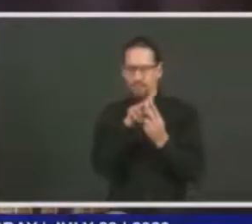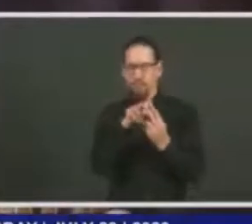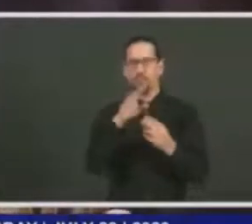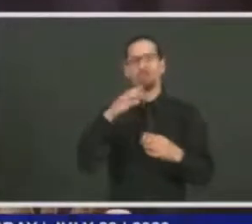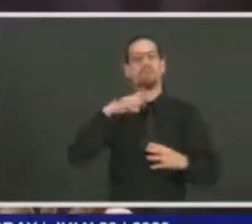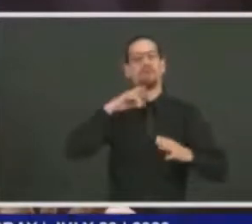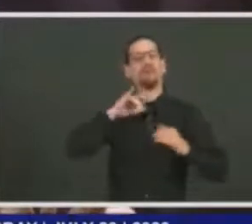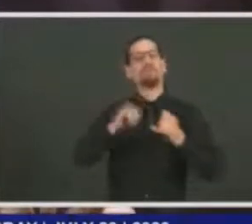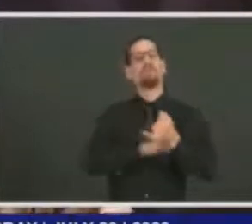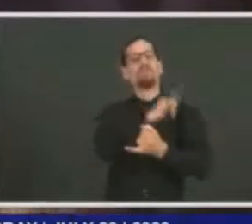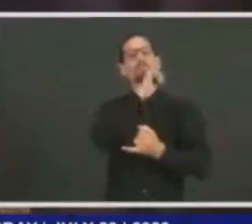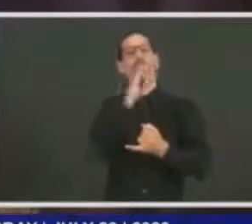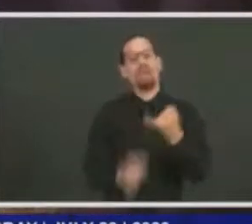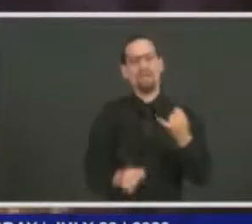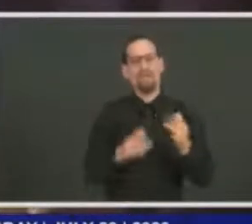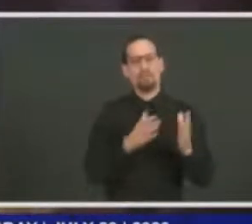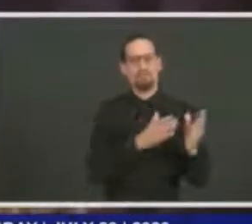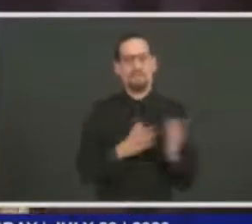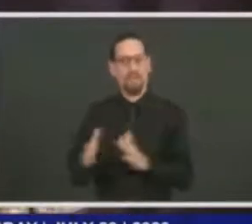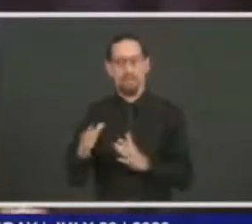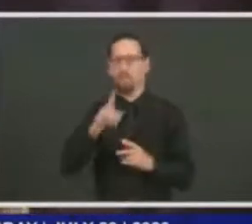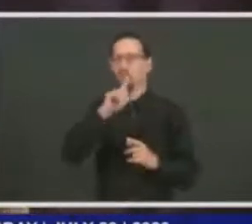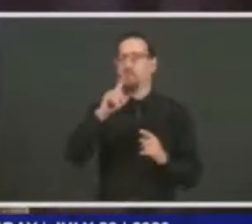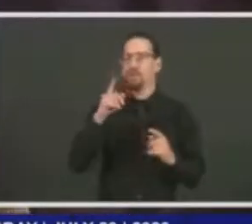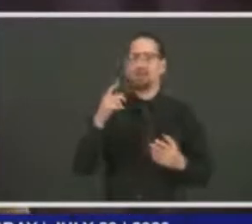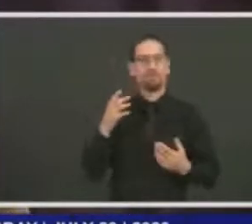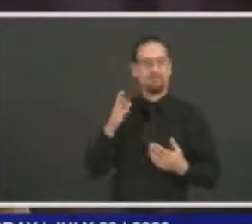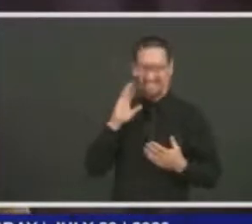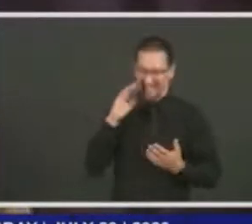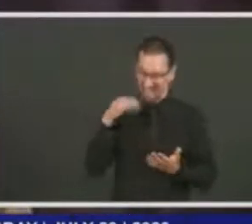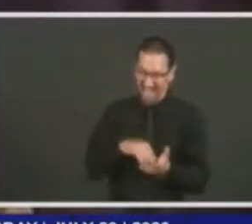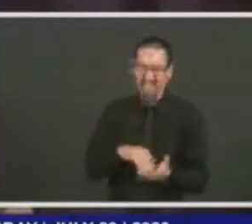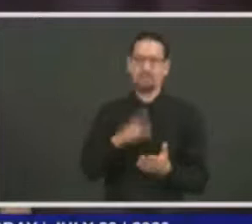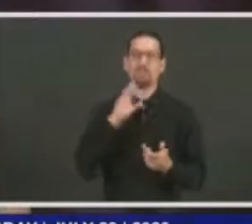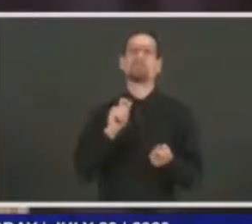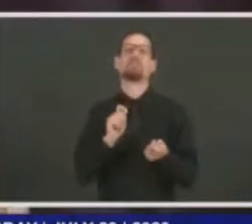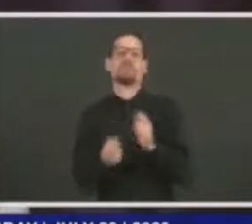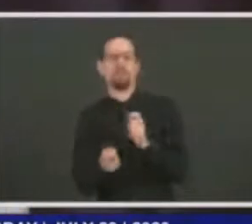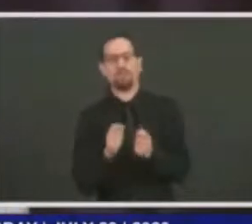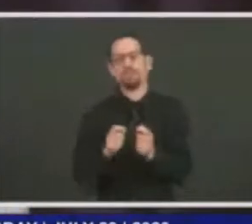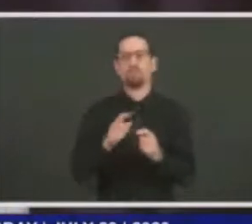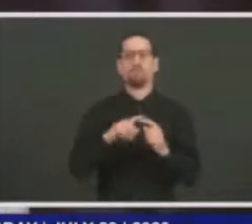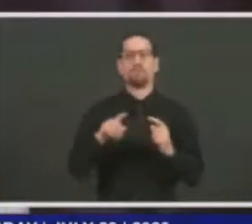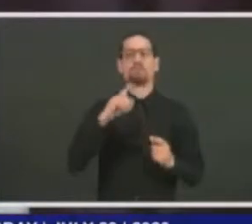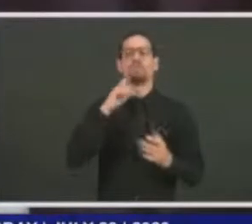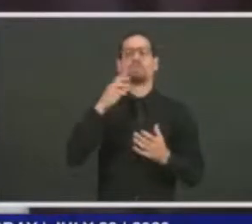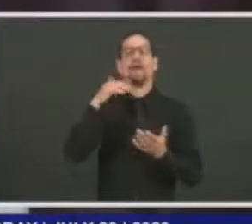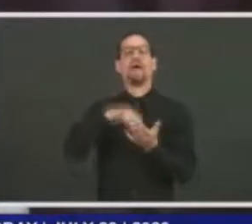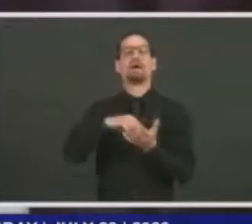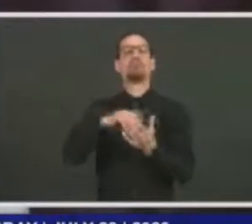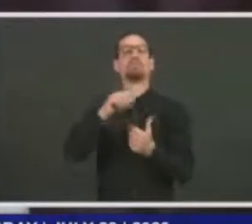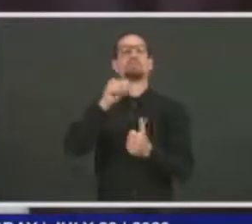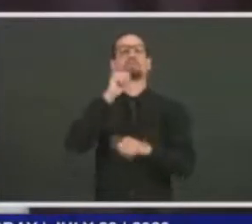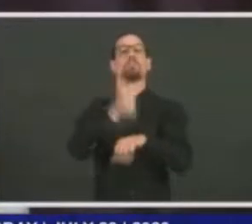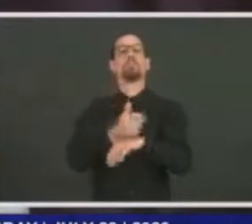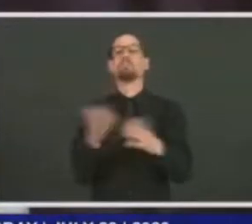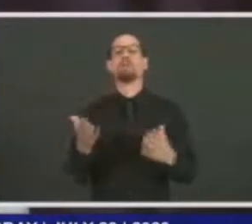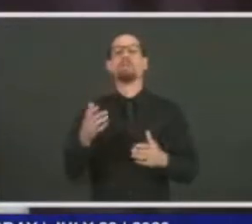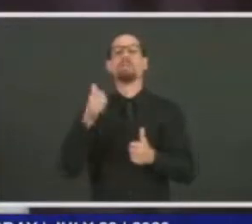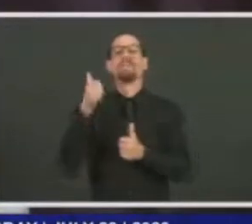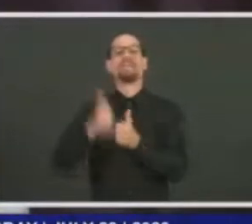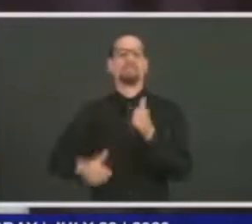change based on what the community needs. As I said before, I'm a mother before I'm a